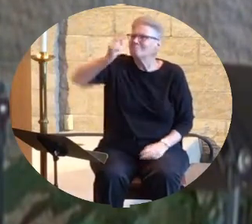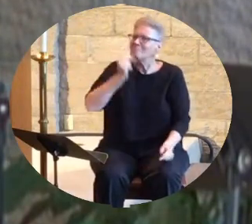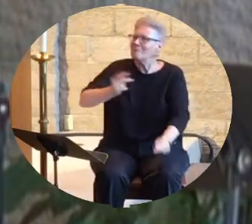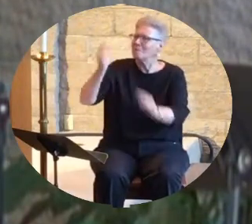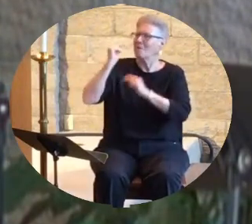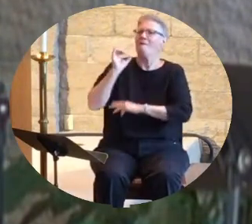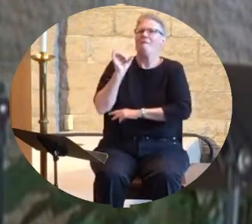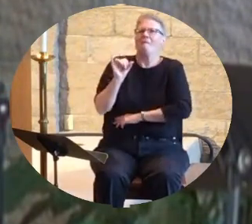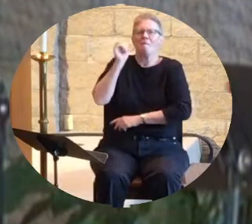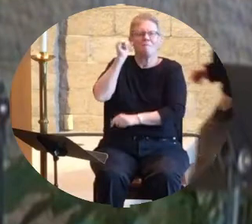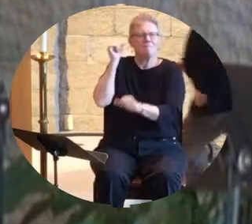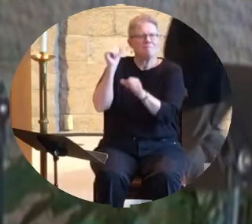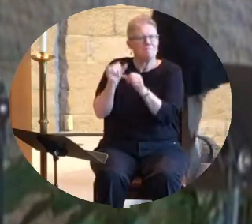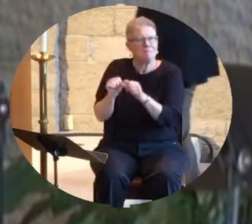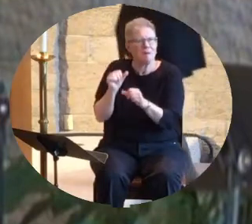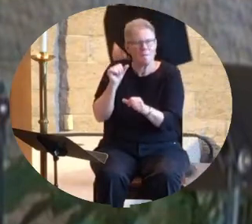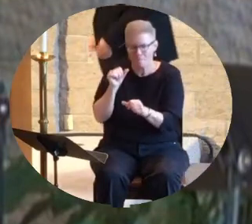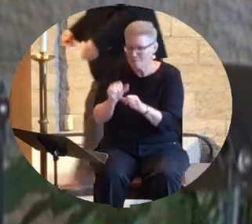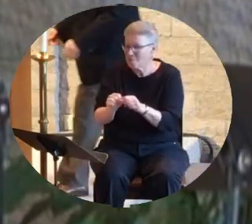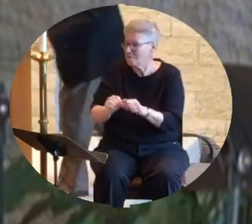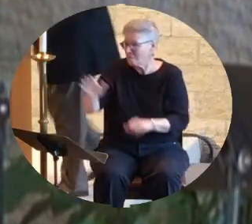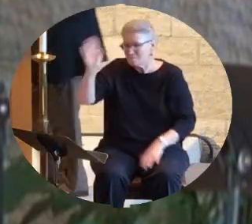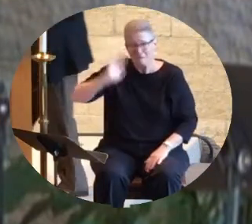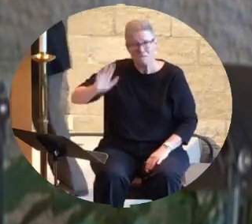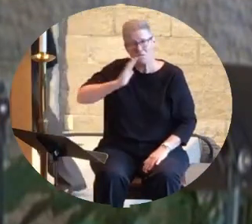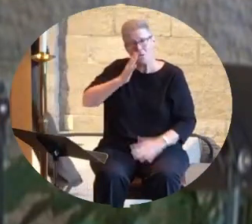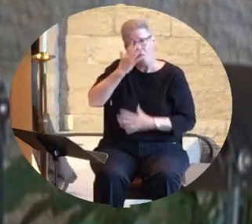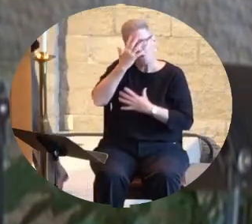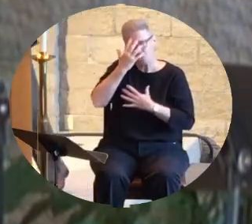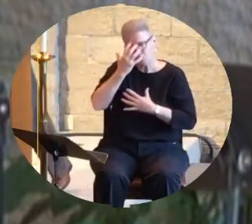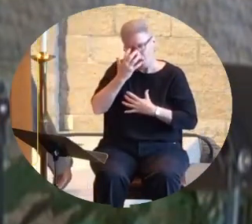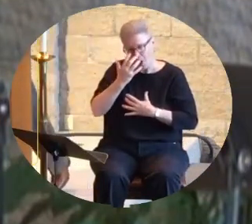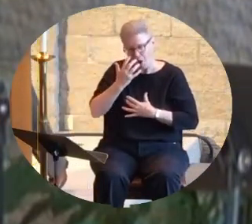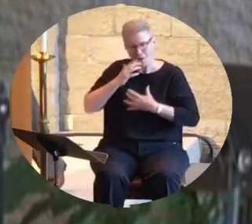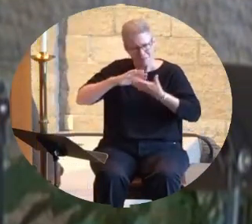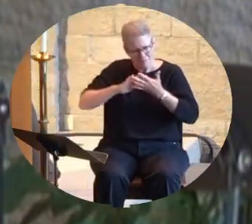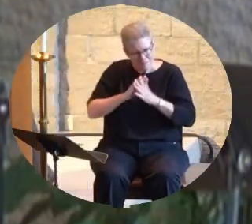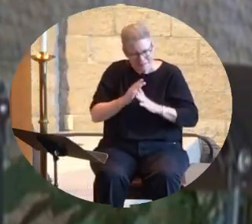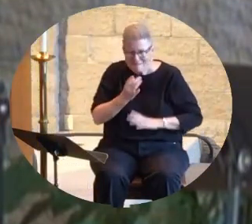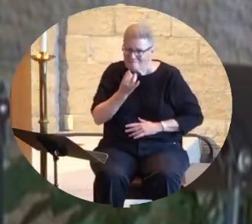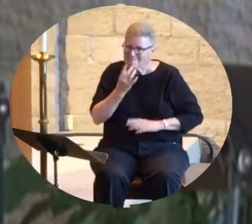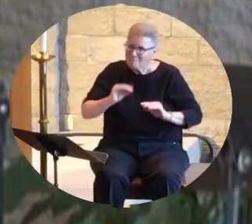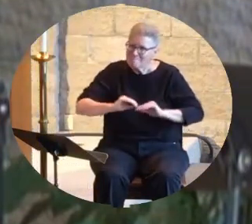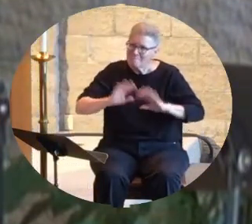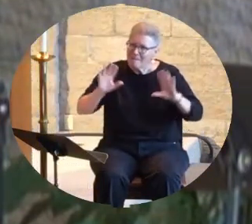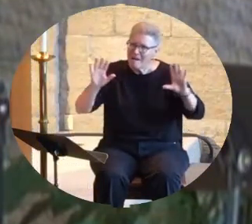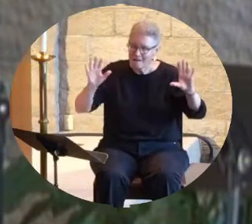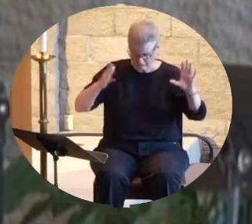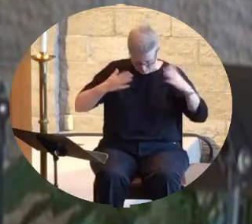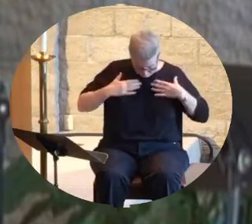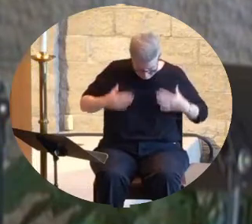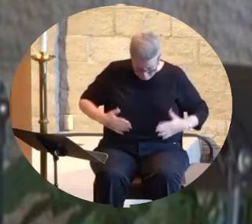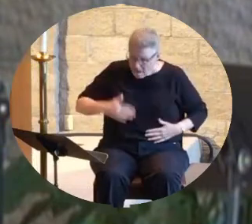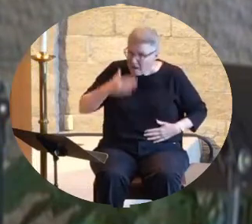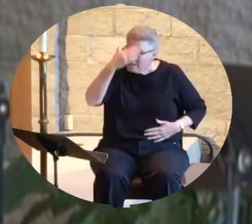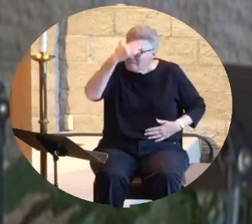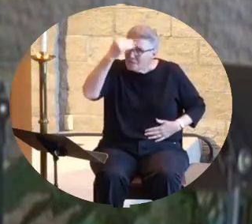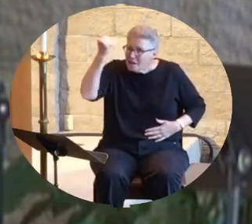the darkness long ago. What my body has forgotten, I remember